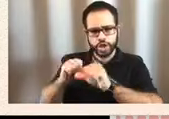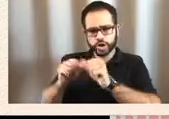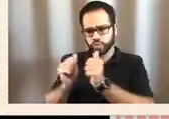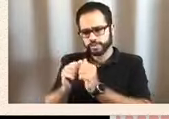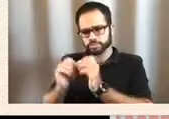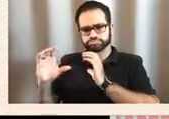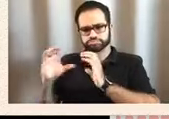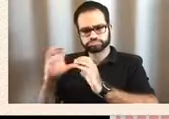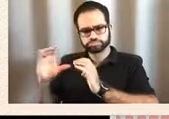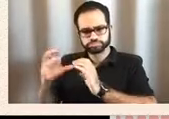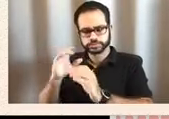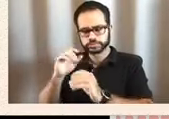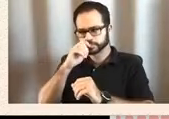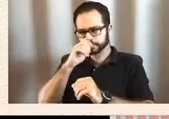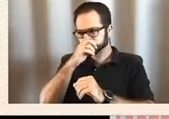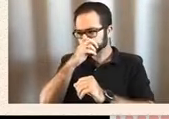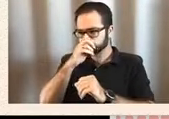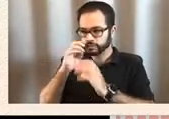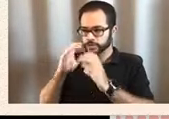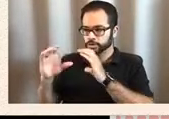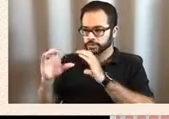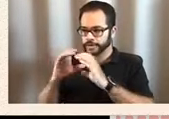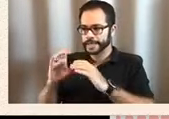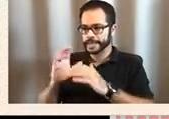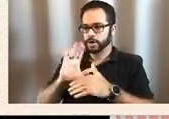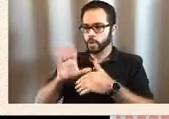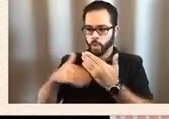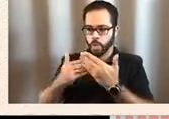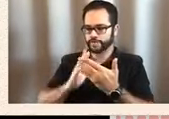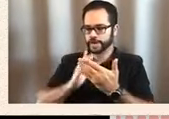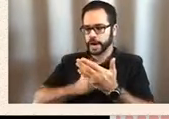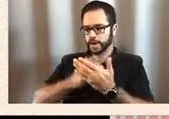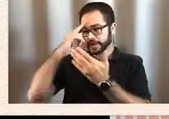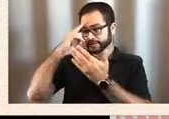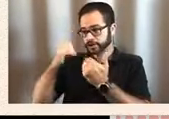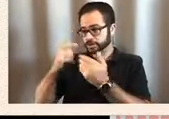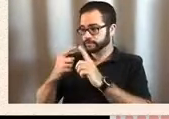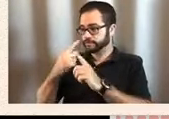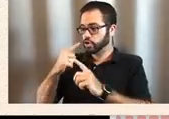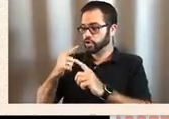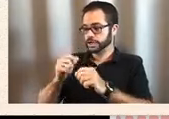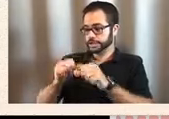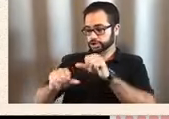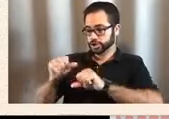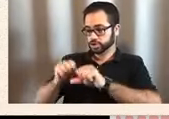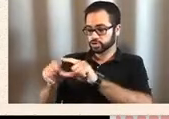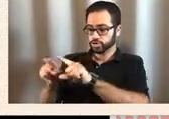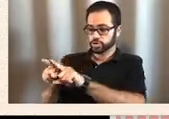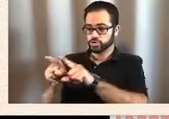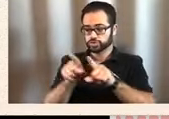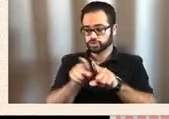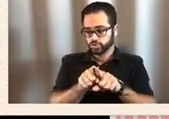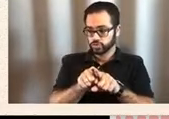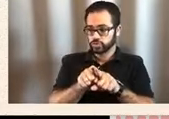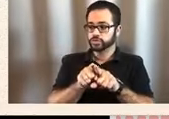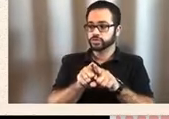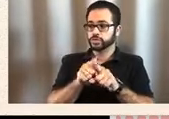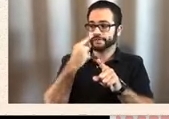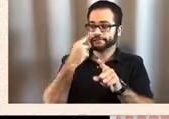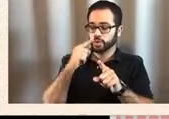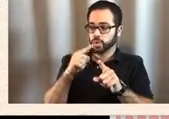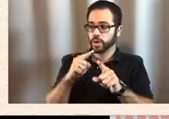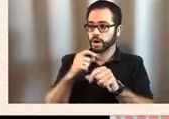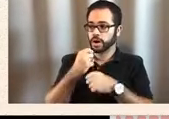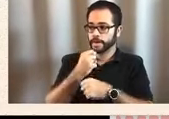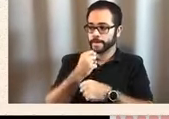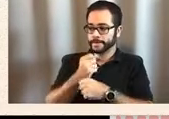of our expectations of each other, as well as making a schedule